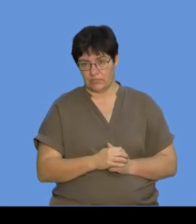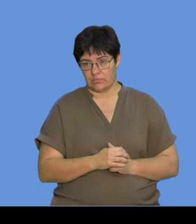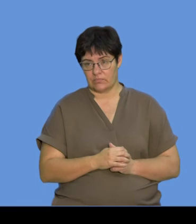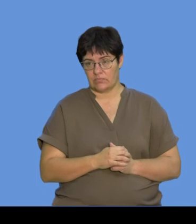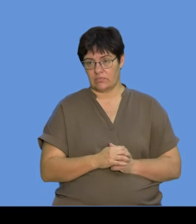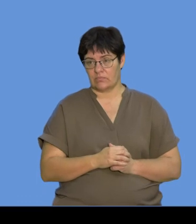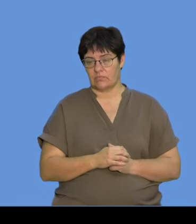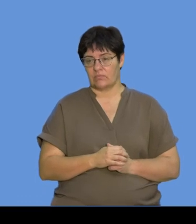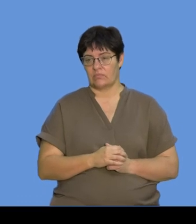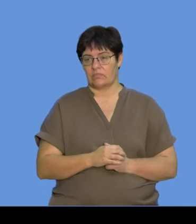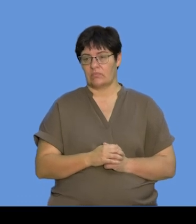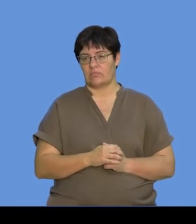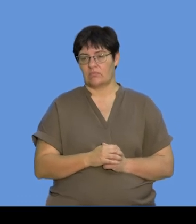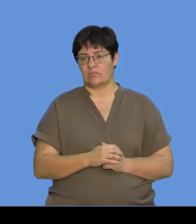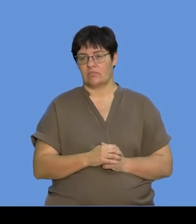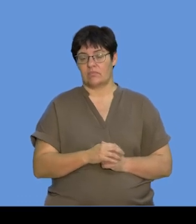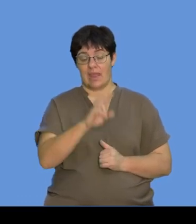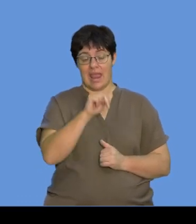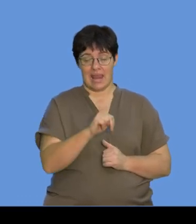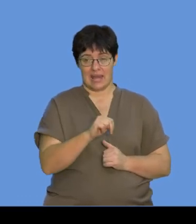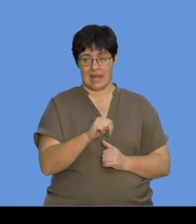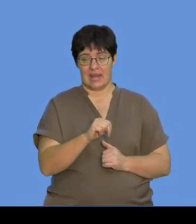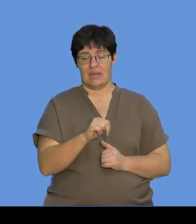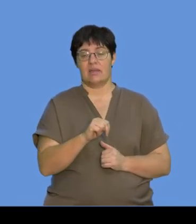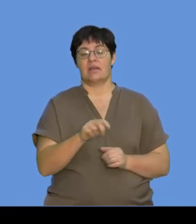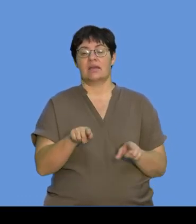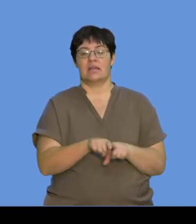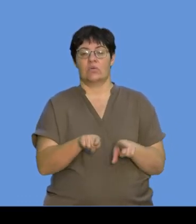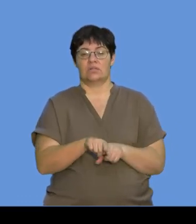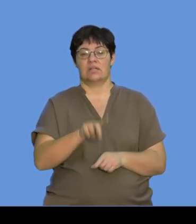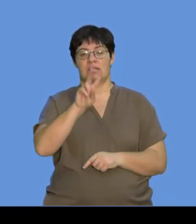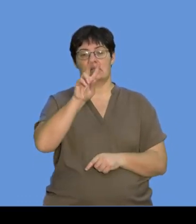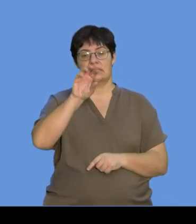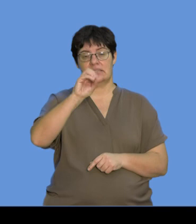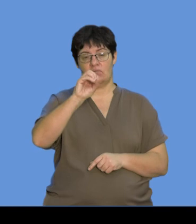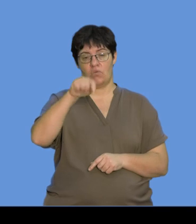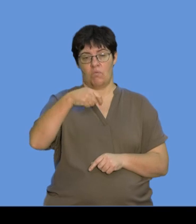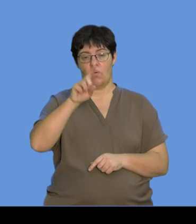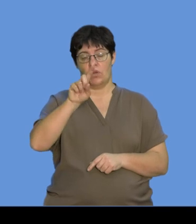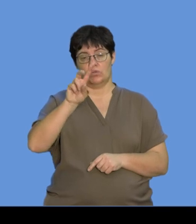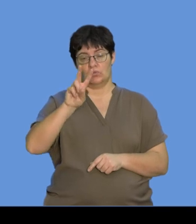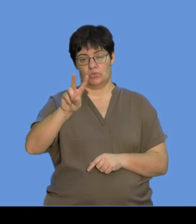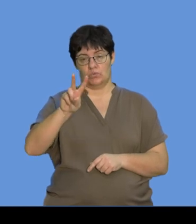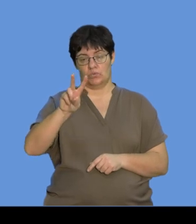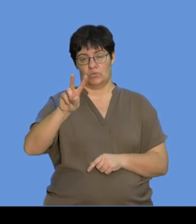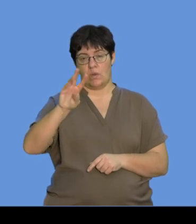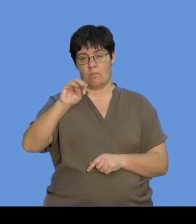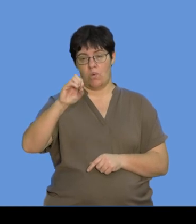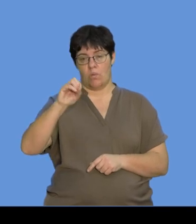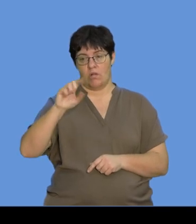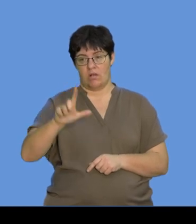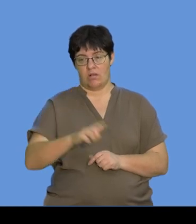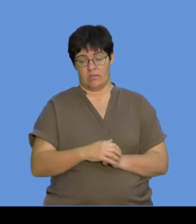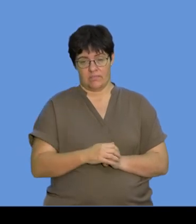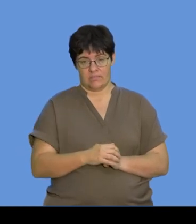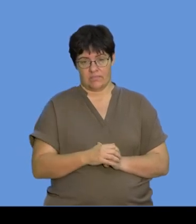0,12, all right? So N, which is the moles, 0,12 mole, all